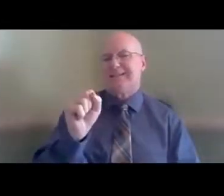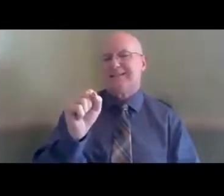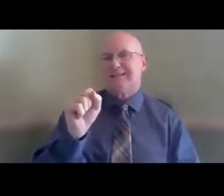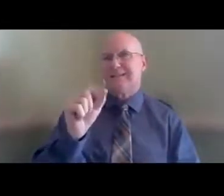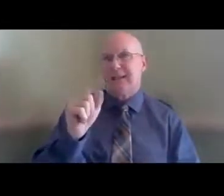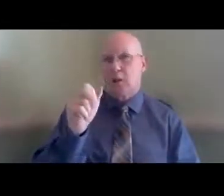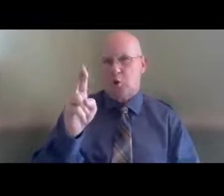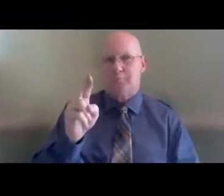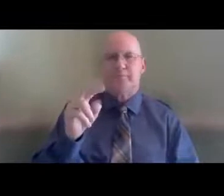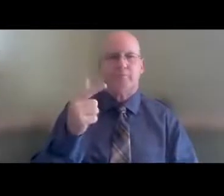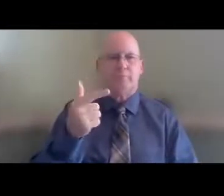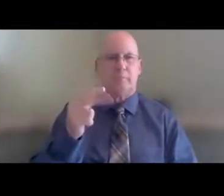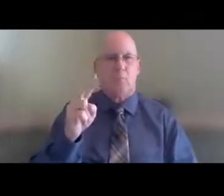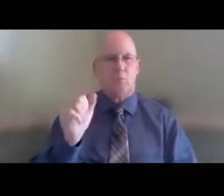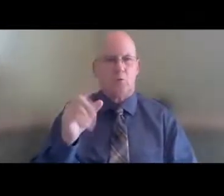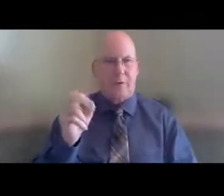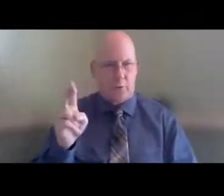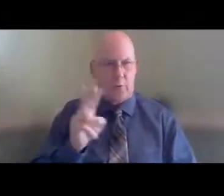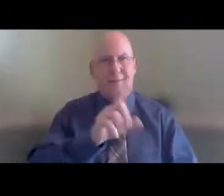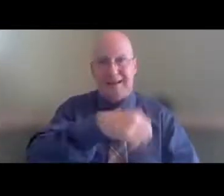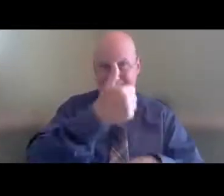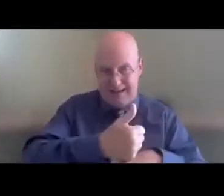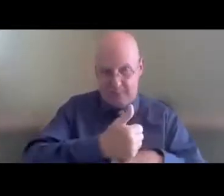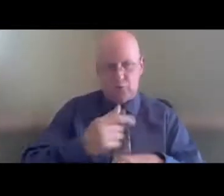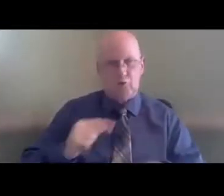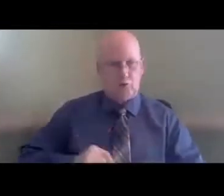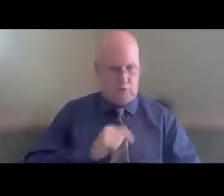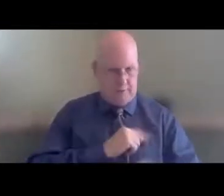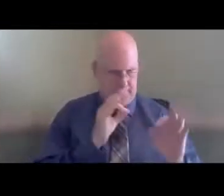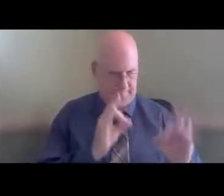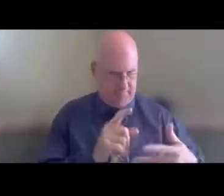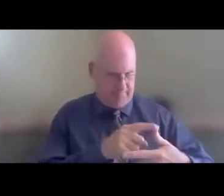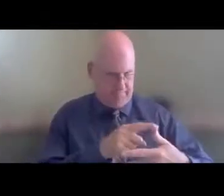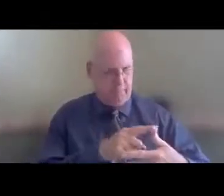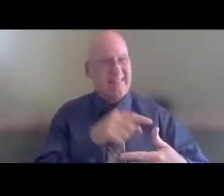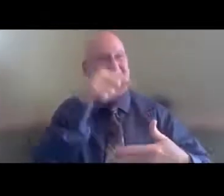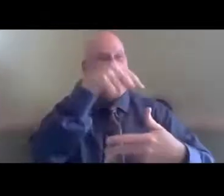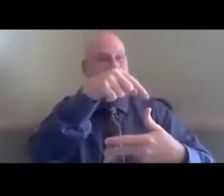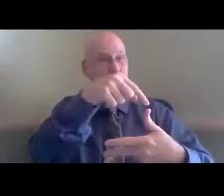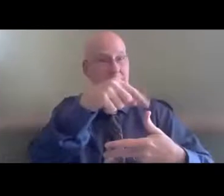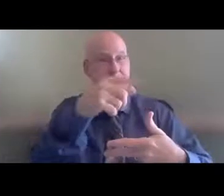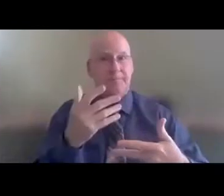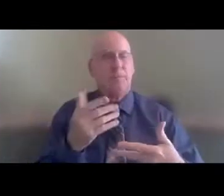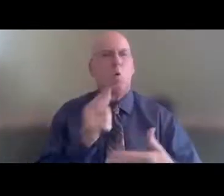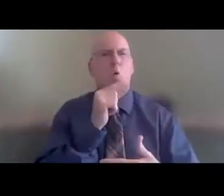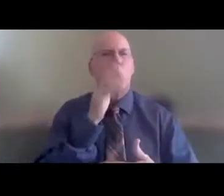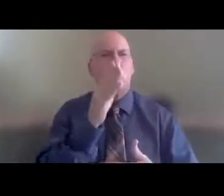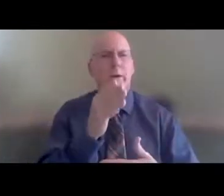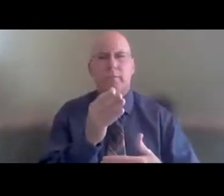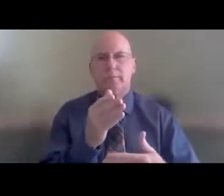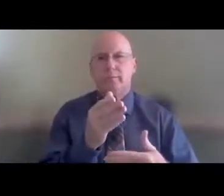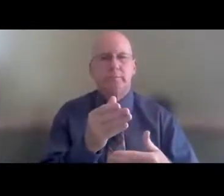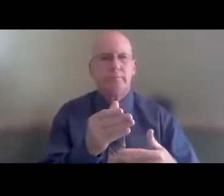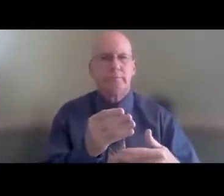grantor. That's who's going to establish the trust. That would also usually be who's going to fund it, who's